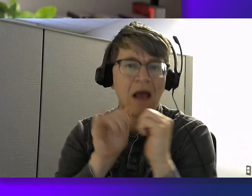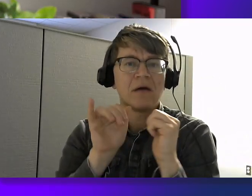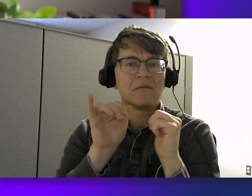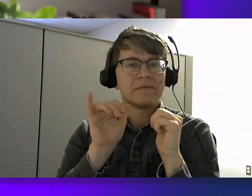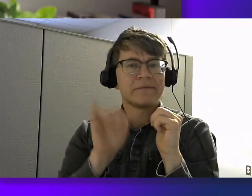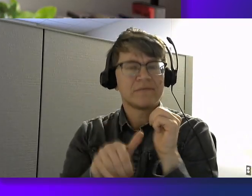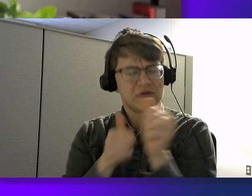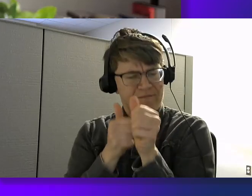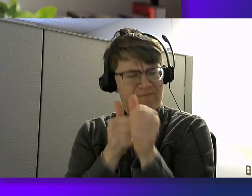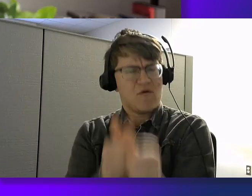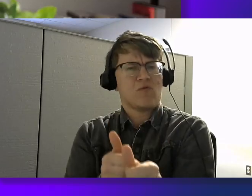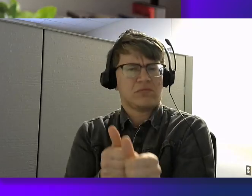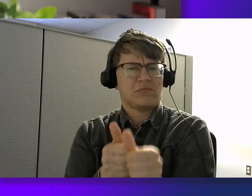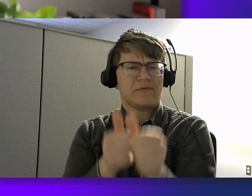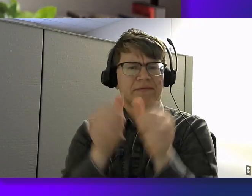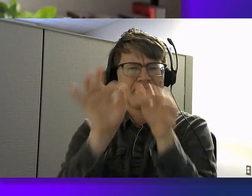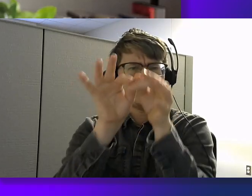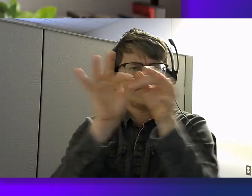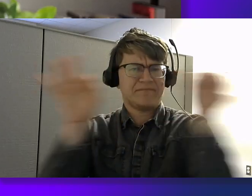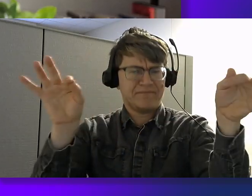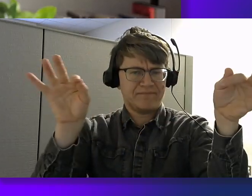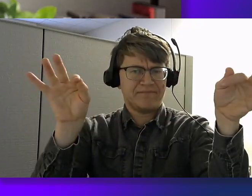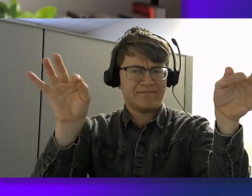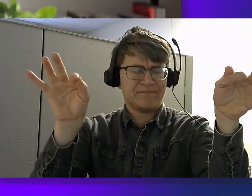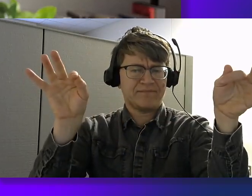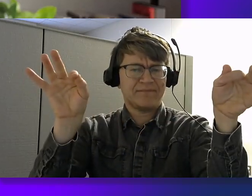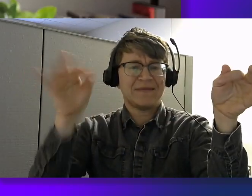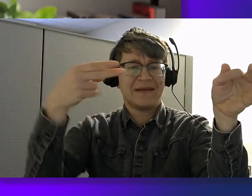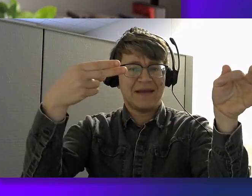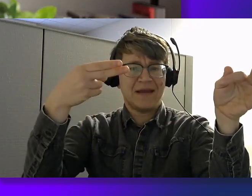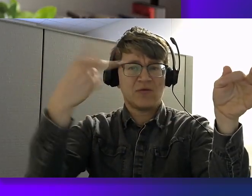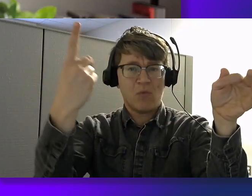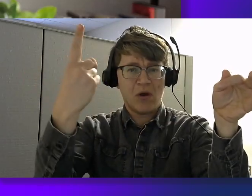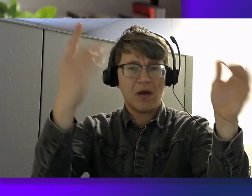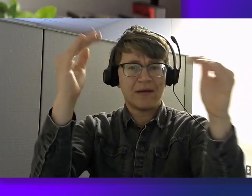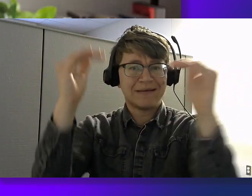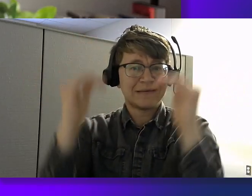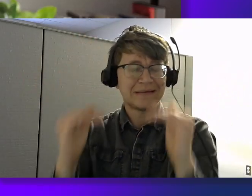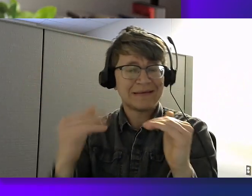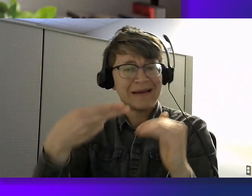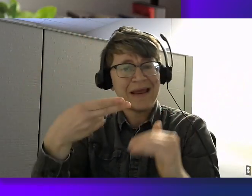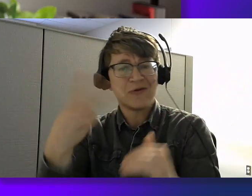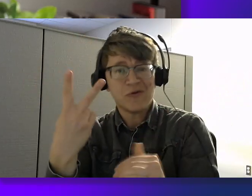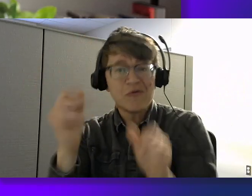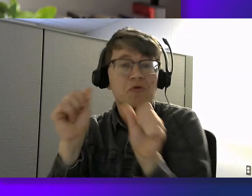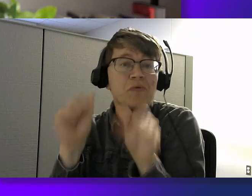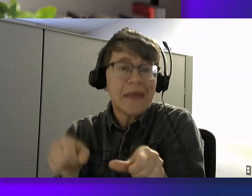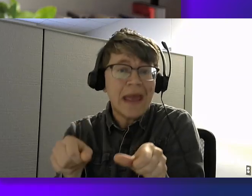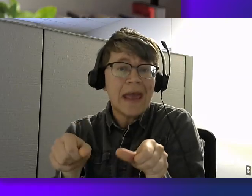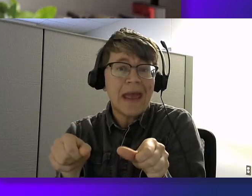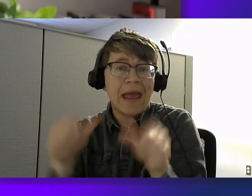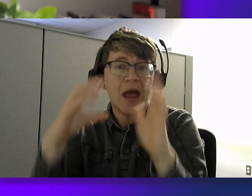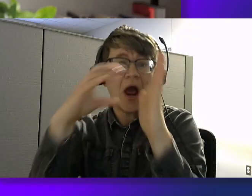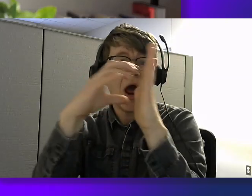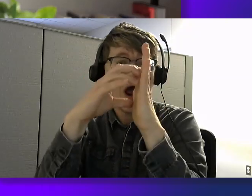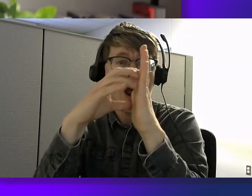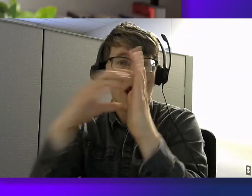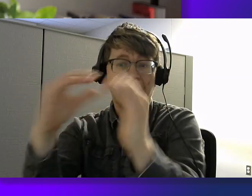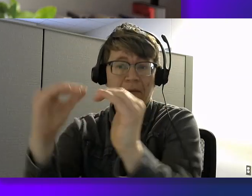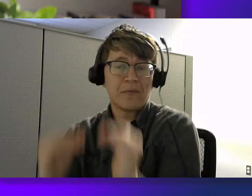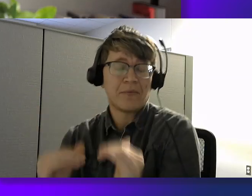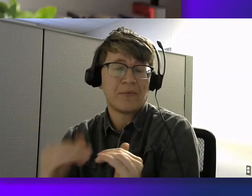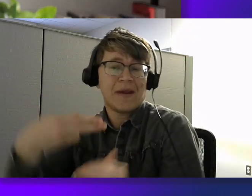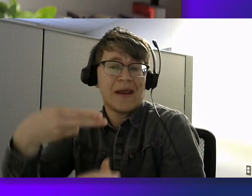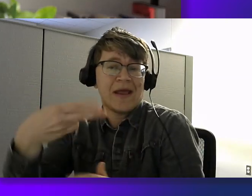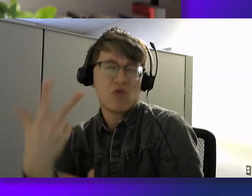this format. It's unlikely that you'll need to go any further than an H3, but if you're writing a very long or very technical piece of content